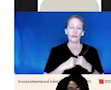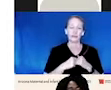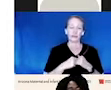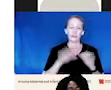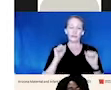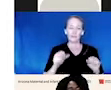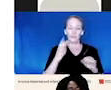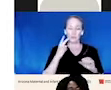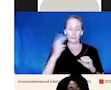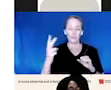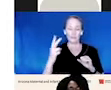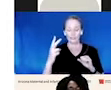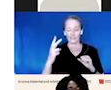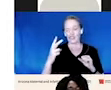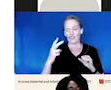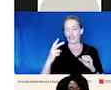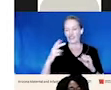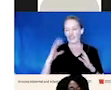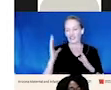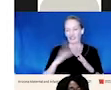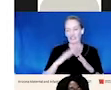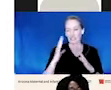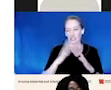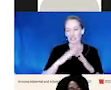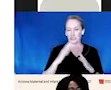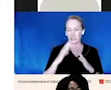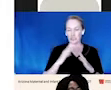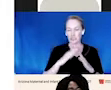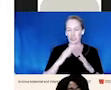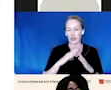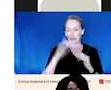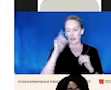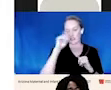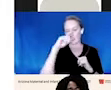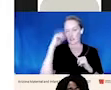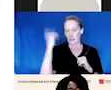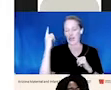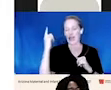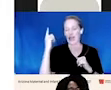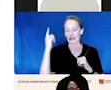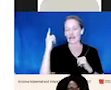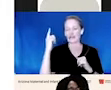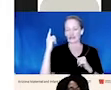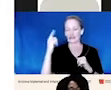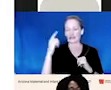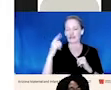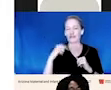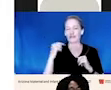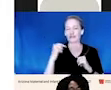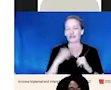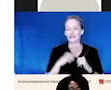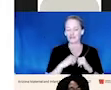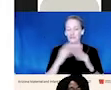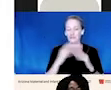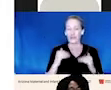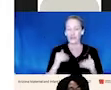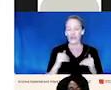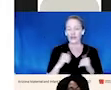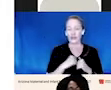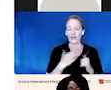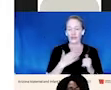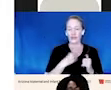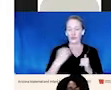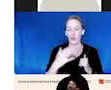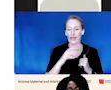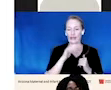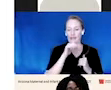or the highest, I guess, infant mortality rate among Black and African American infants, followed by white non-Hispanic infants, and then